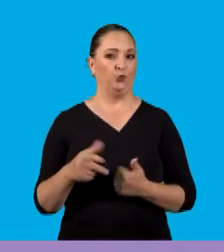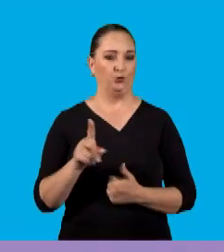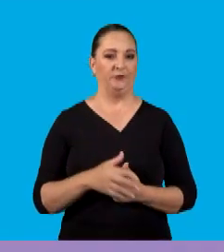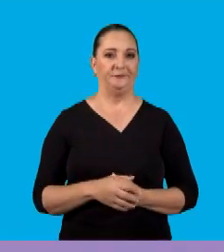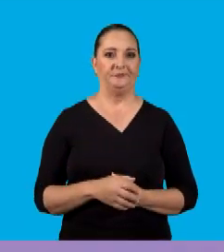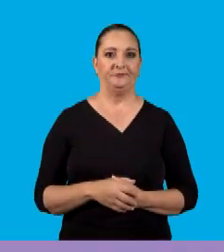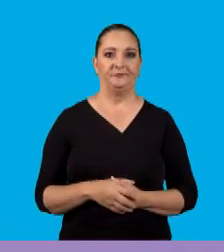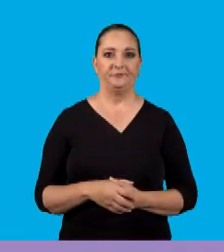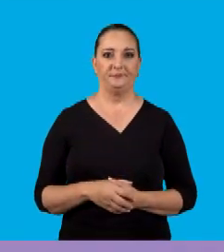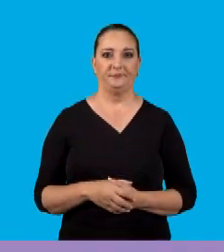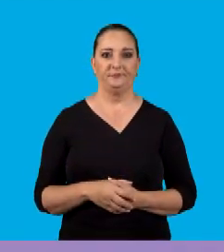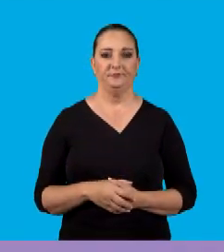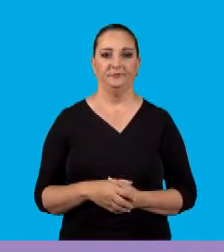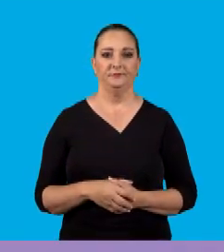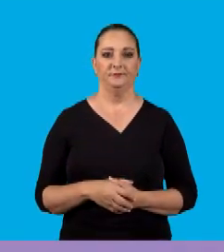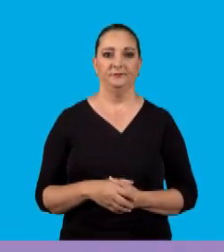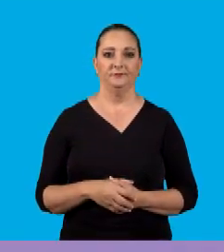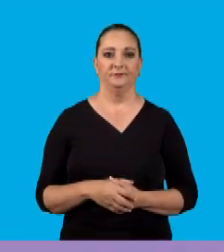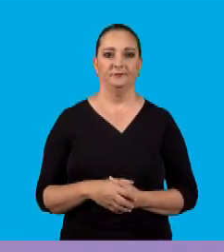Let's look at a challenge for today.